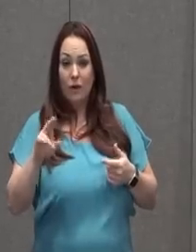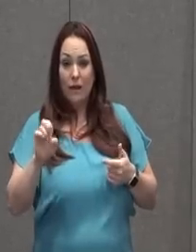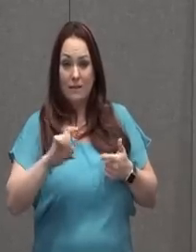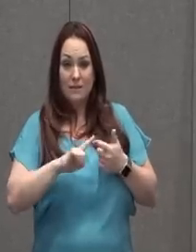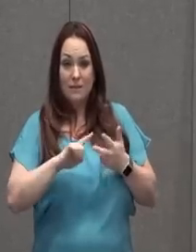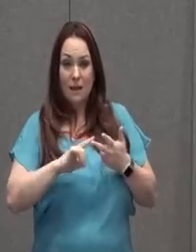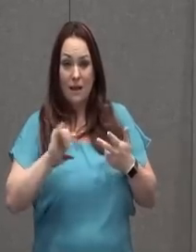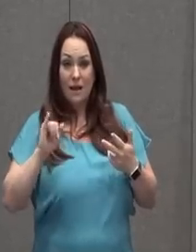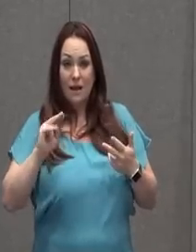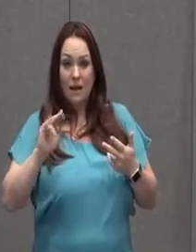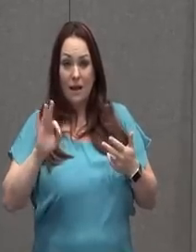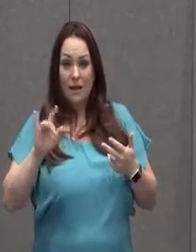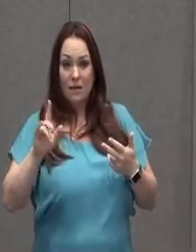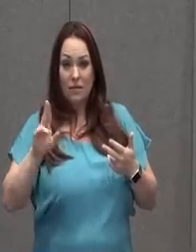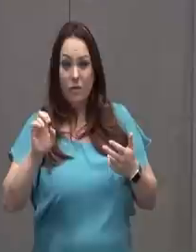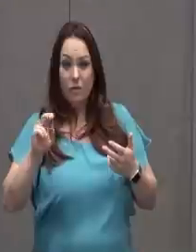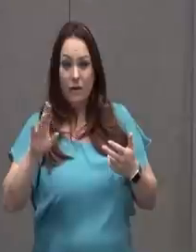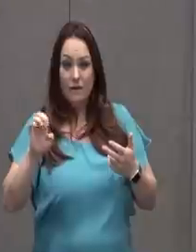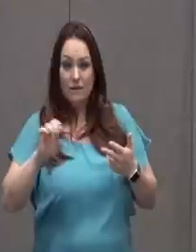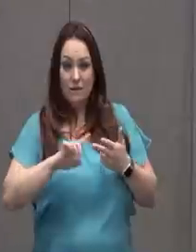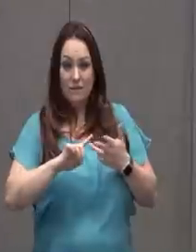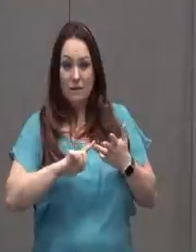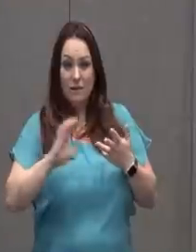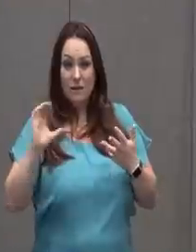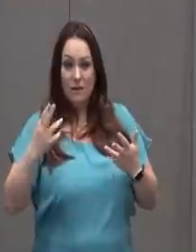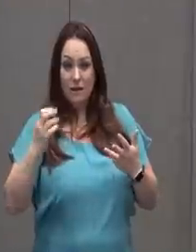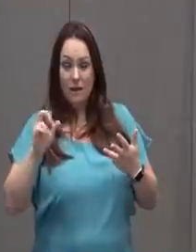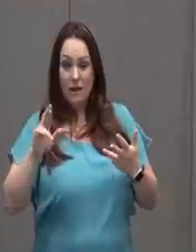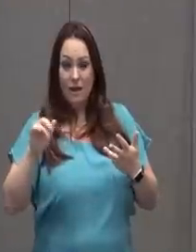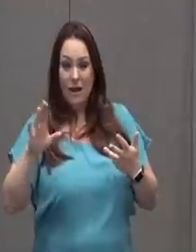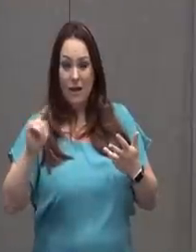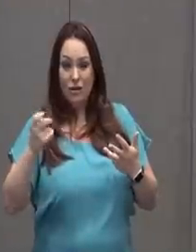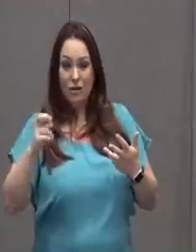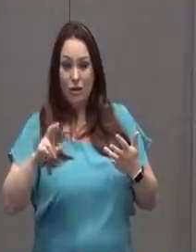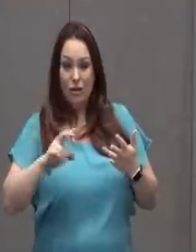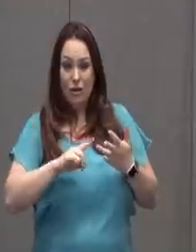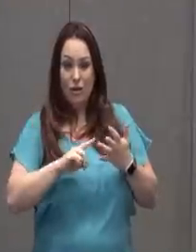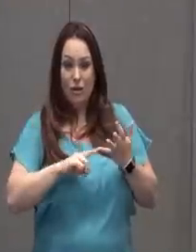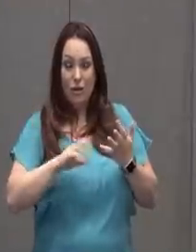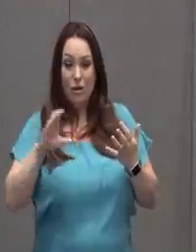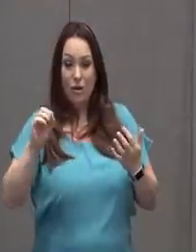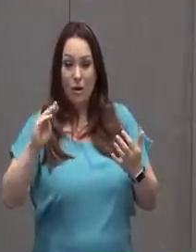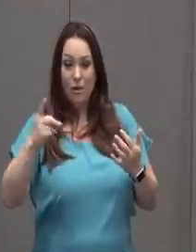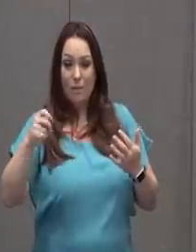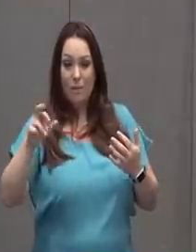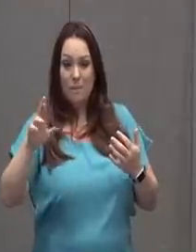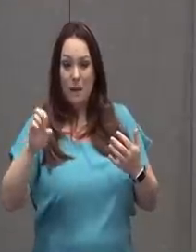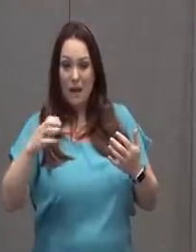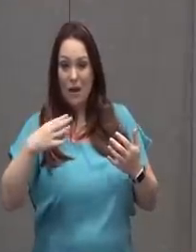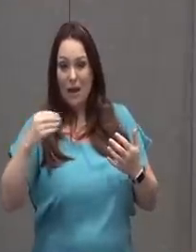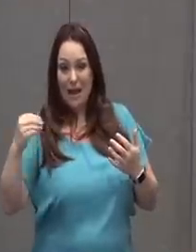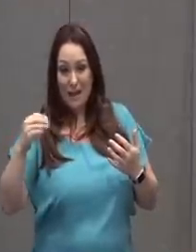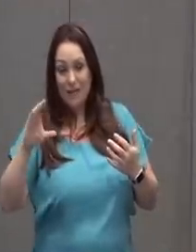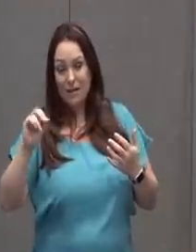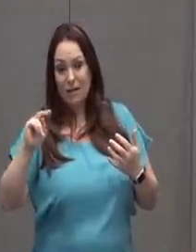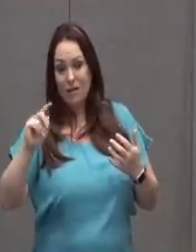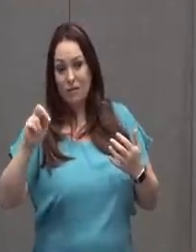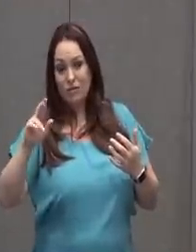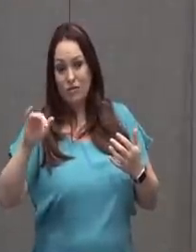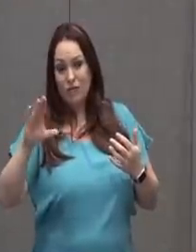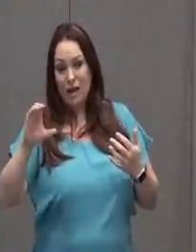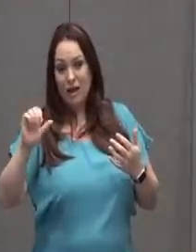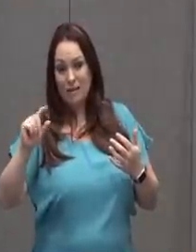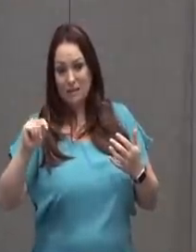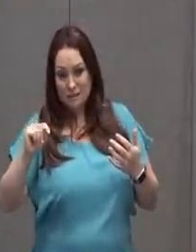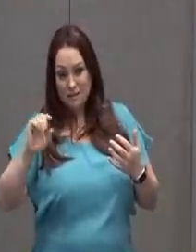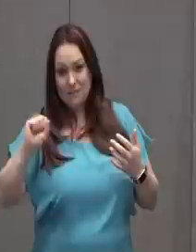character, compare and contrast, schema, perspective, opinion, and many more. So